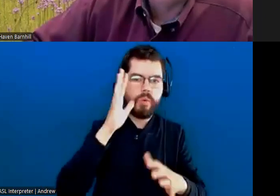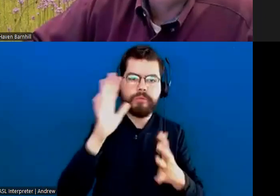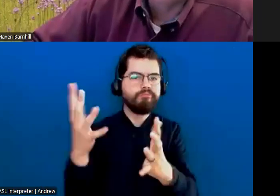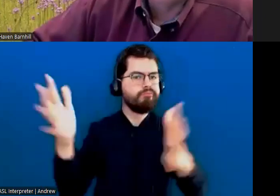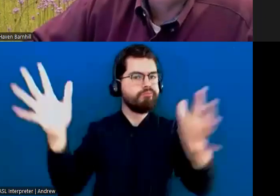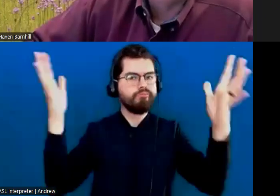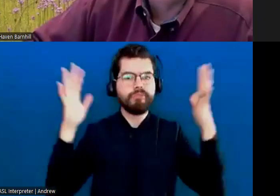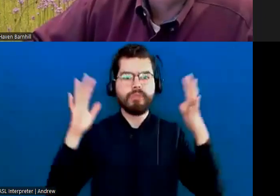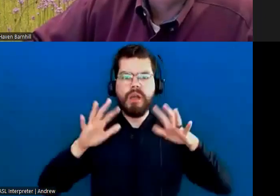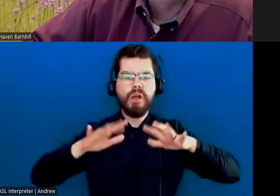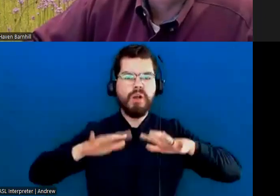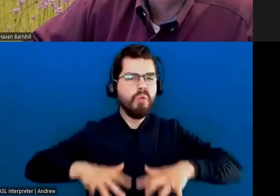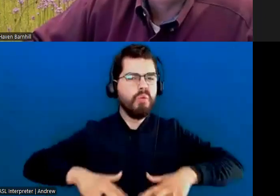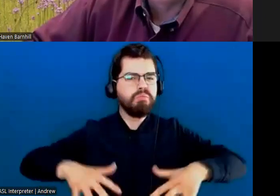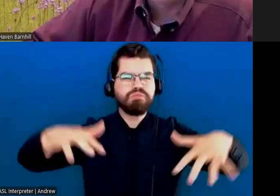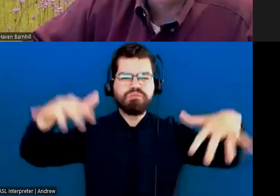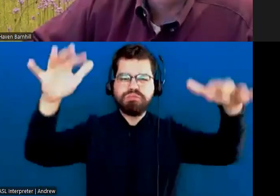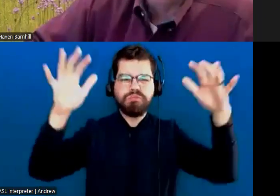months.